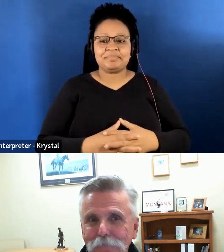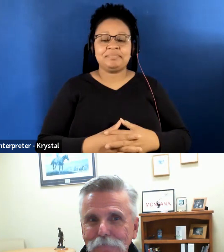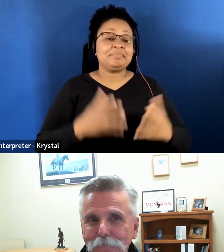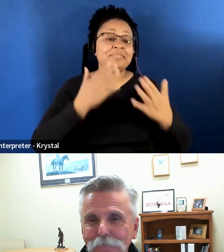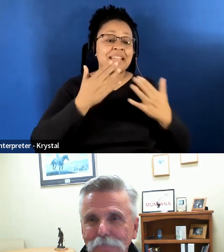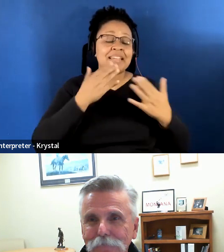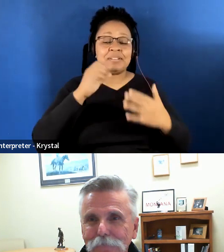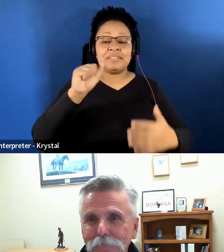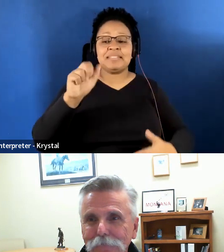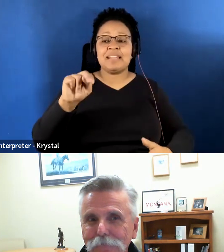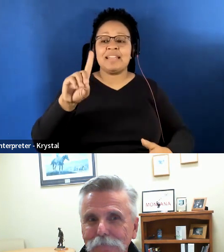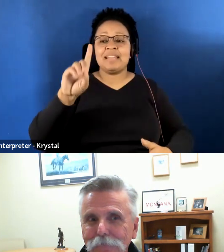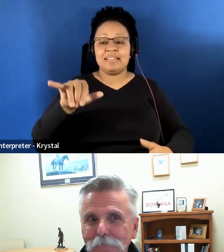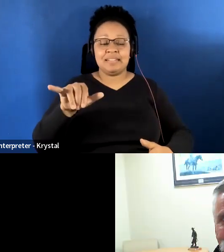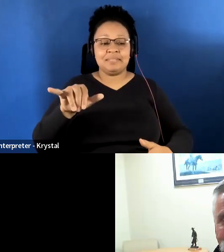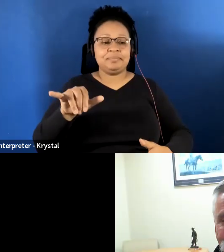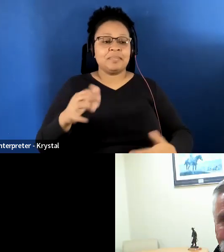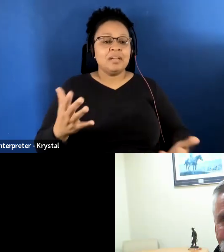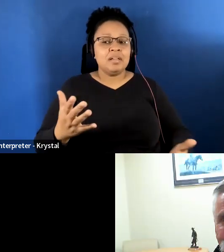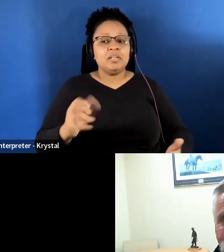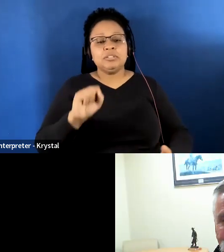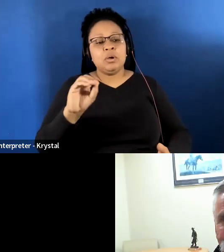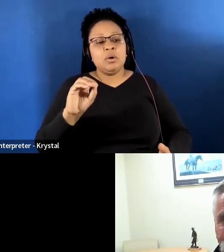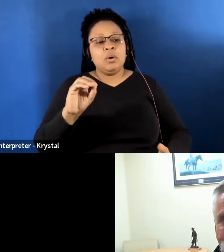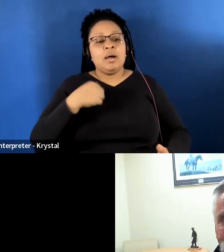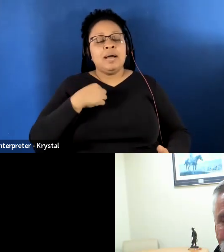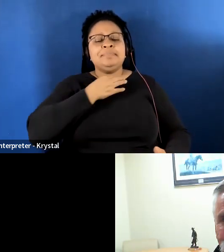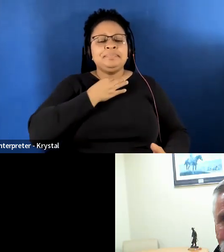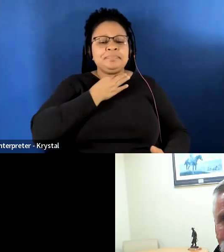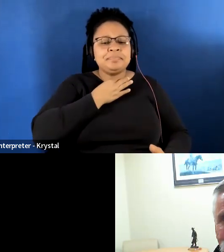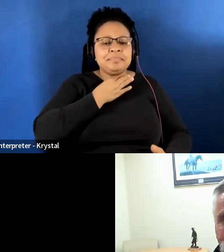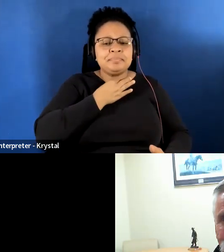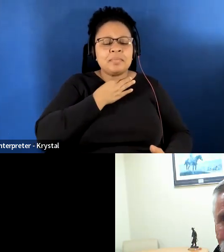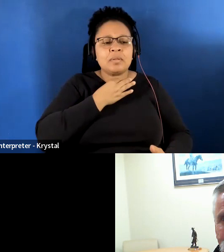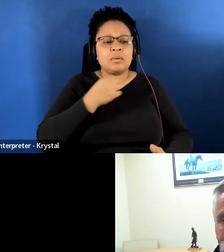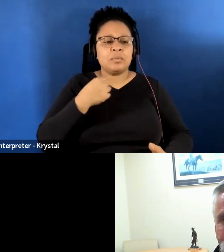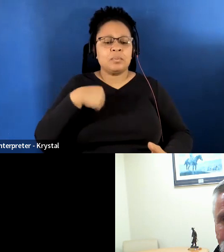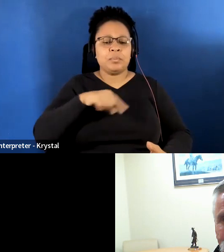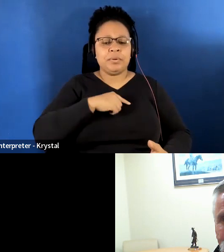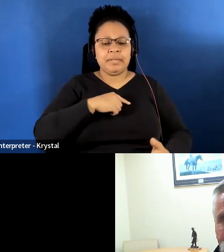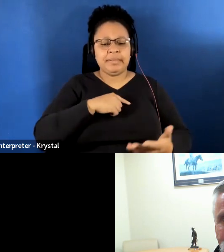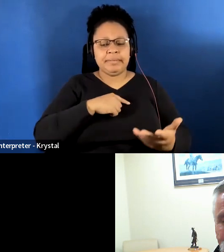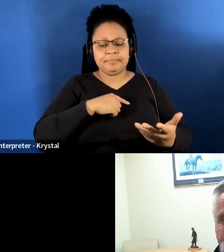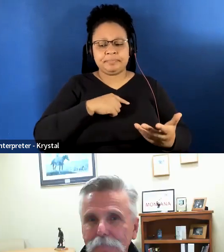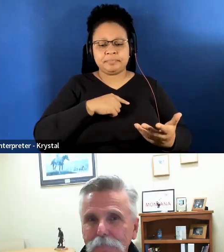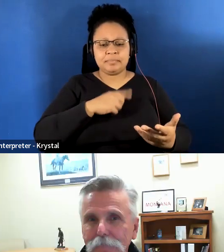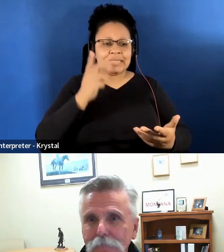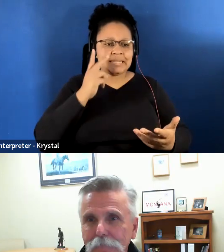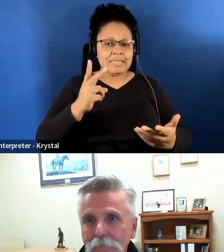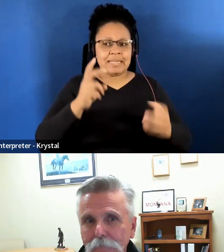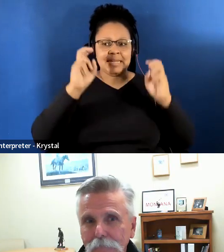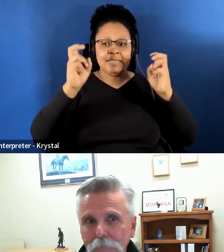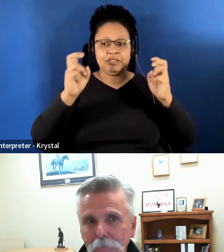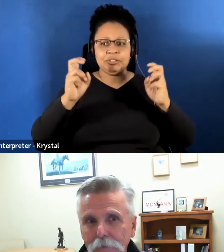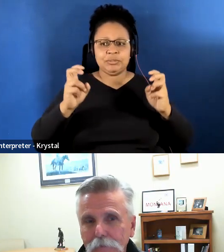Thank you, Sandy. So I'm curious, we're recognizing, this issue.